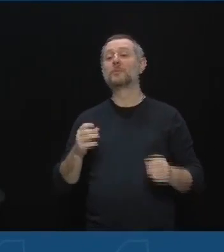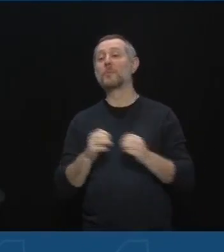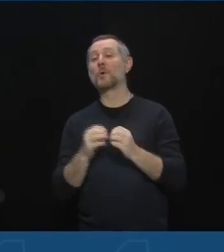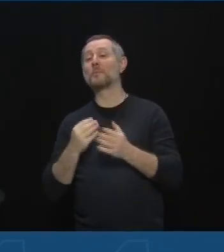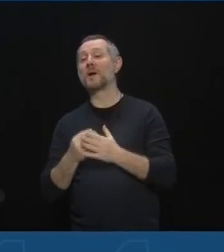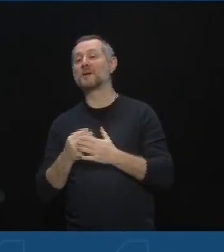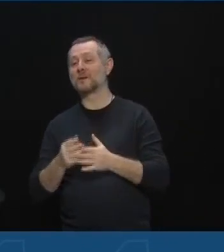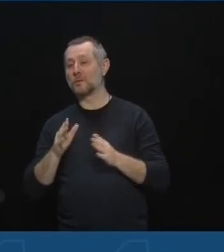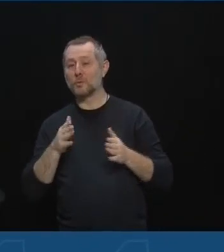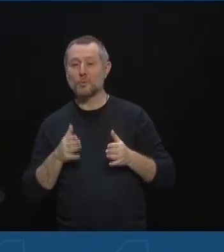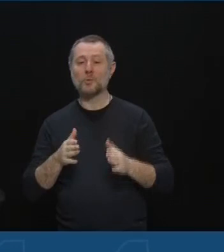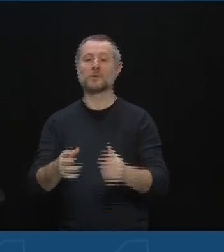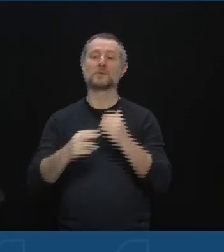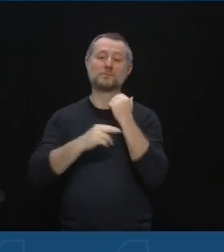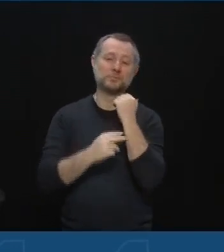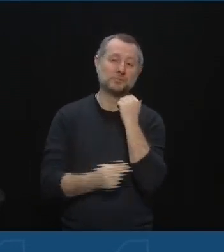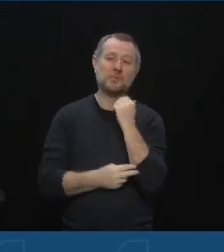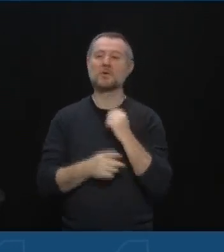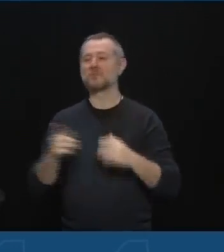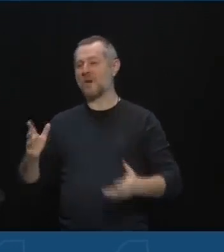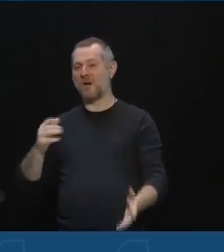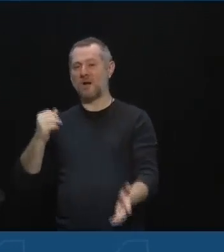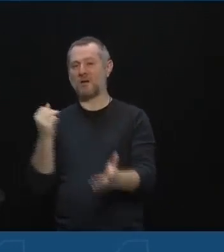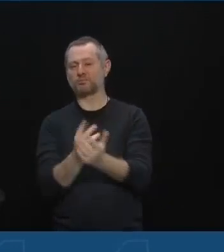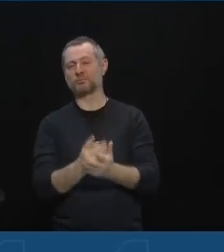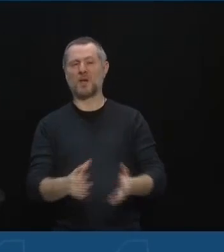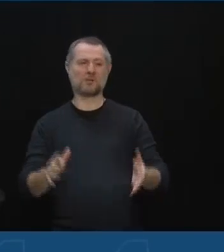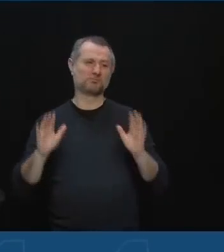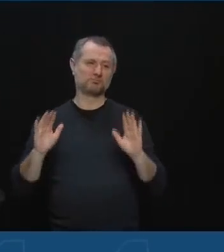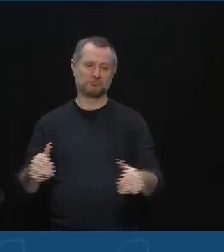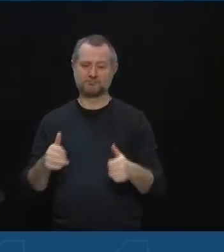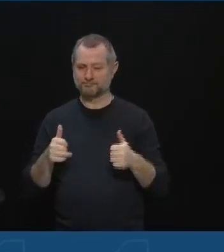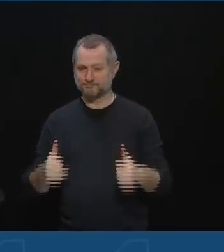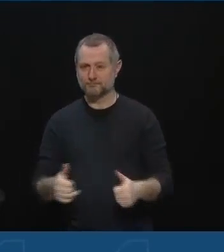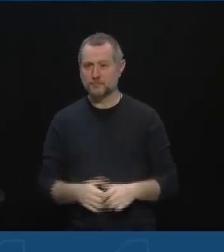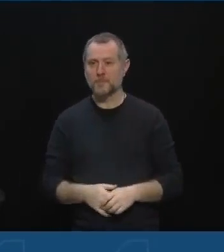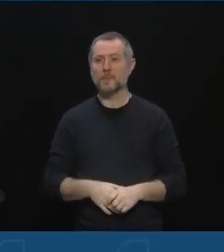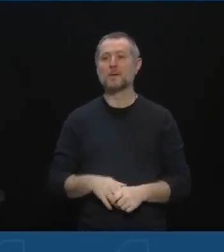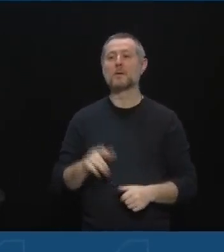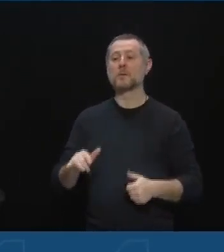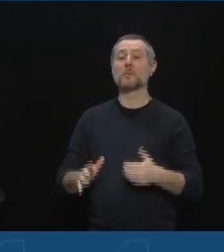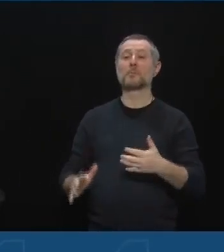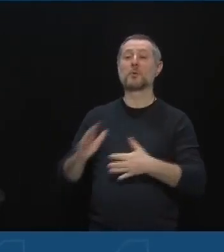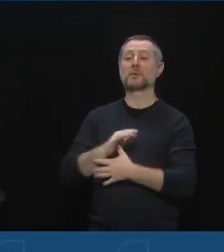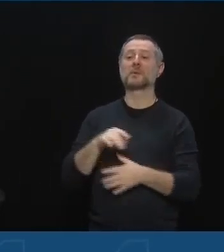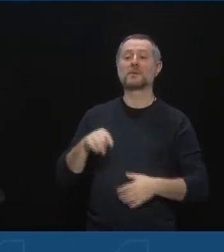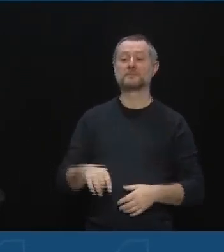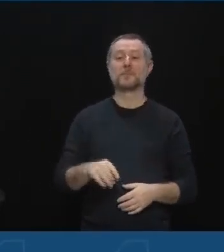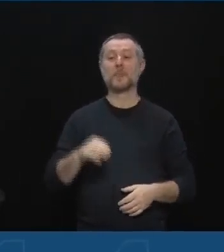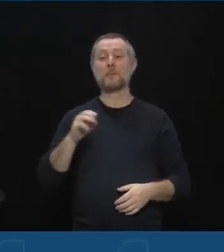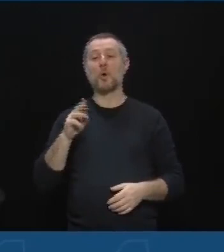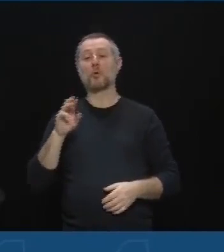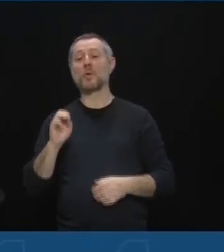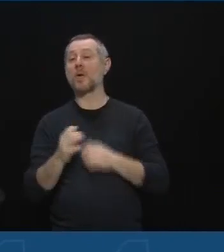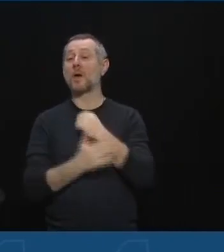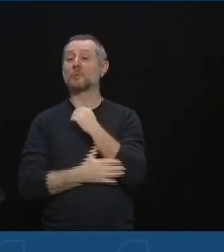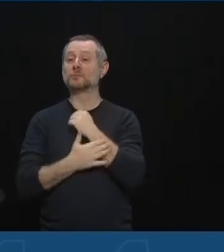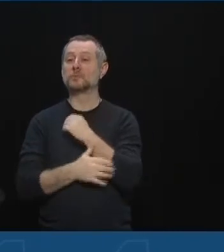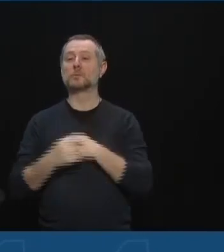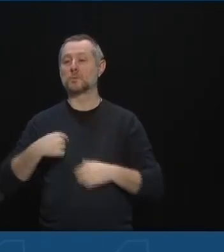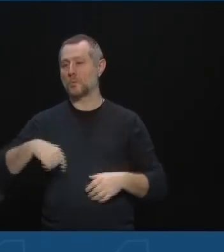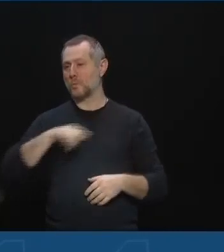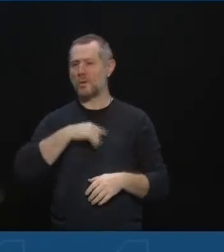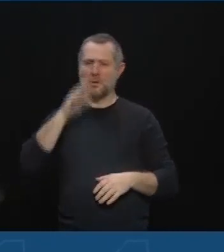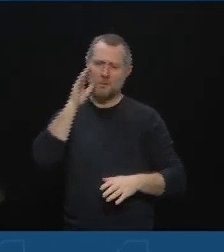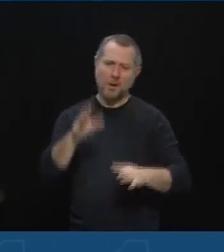the governor listened, and she acted. The governor's budget prioritizes Monroe County and will ensure that we continue to thrive economically and